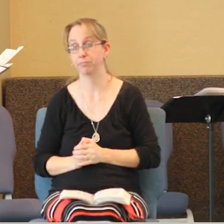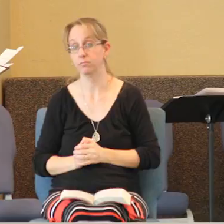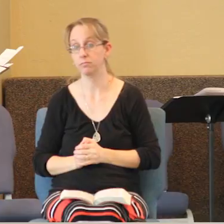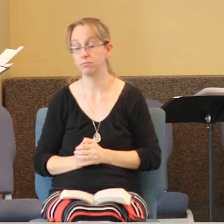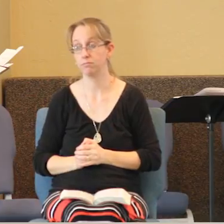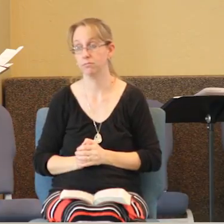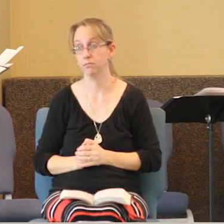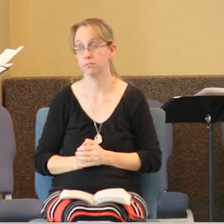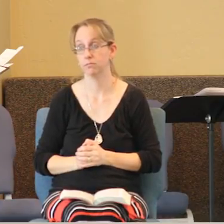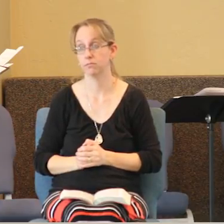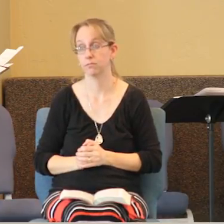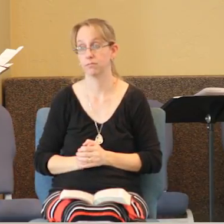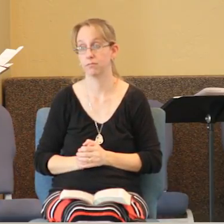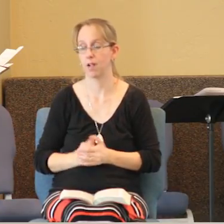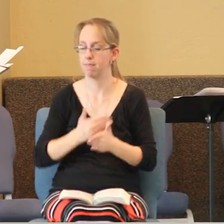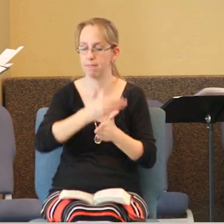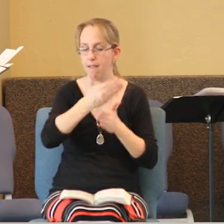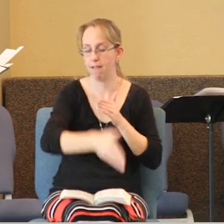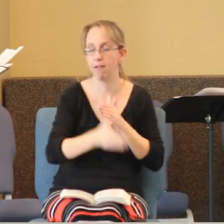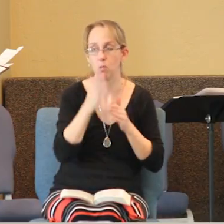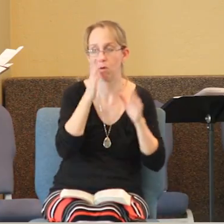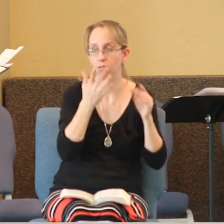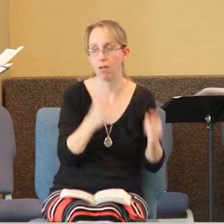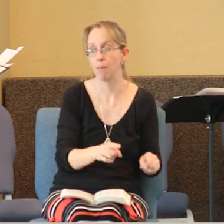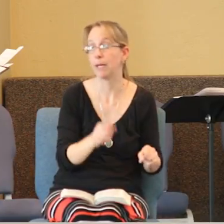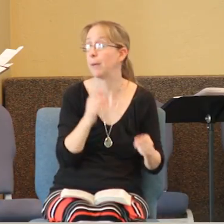And then the end will come, but it won't be the end.